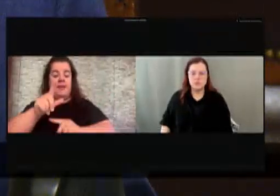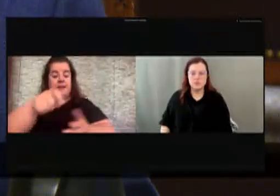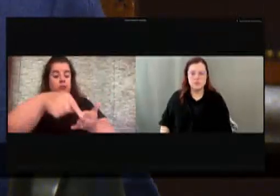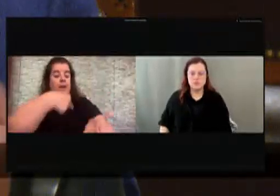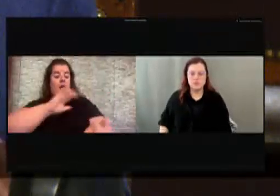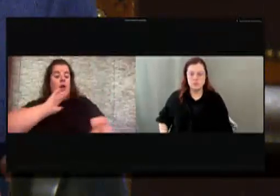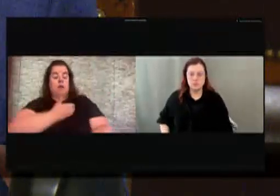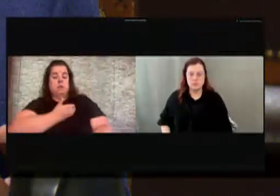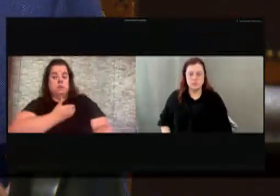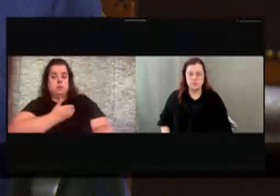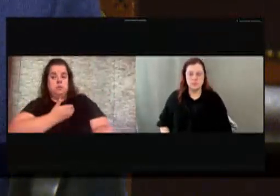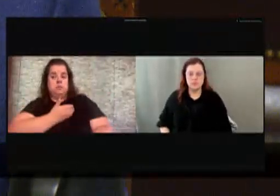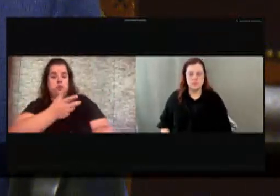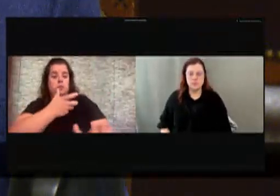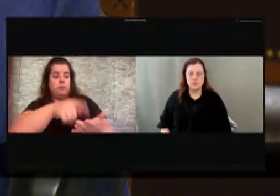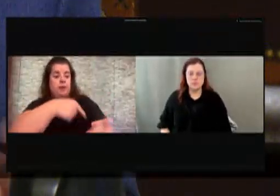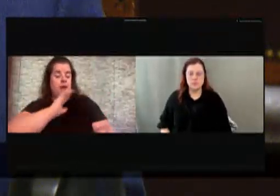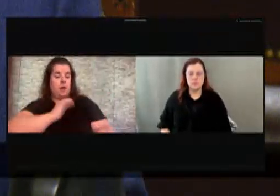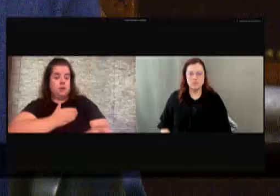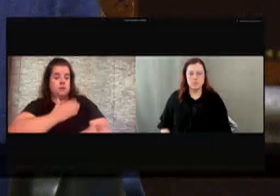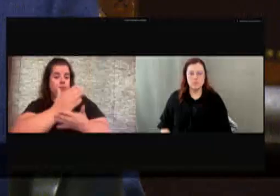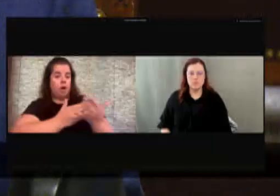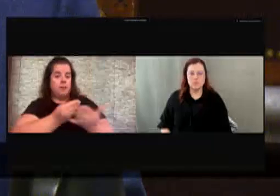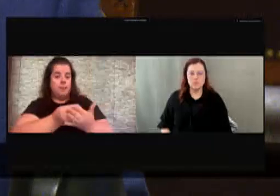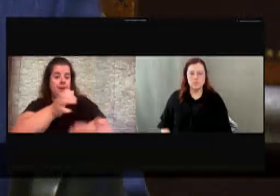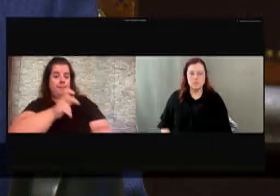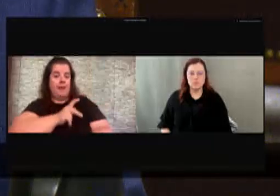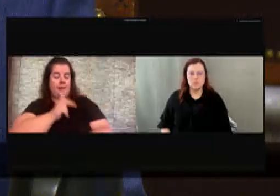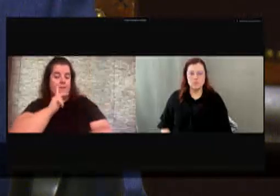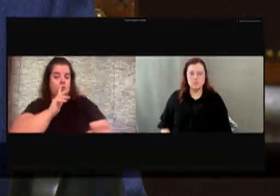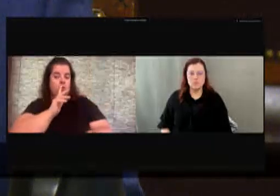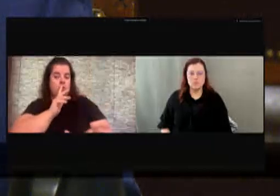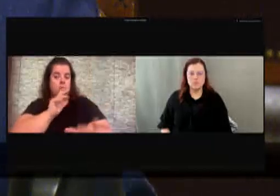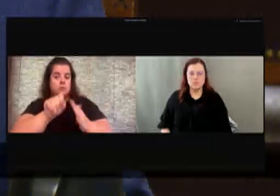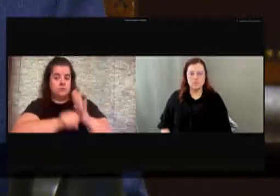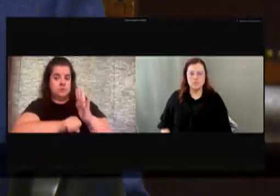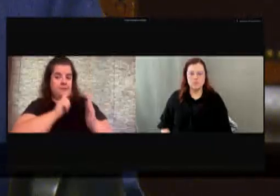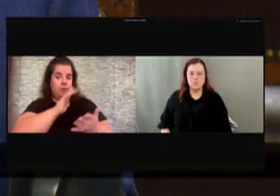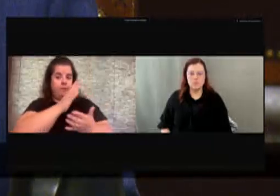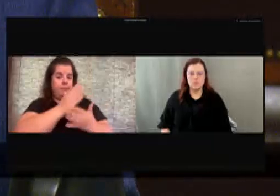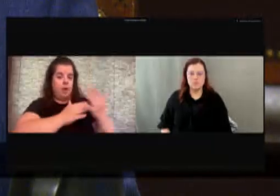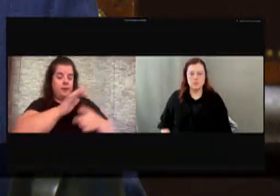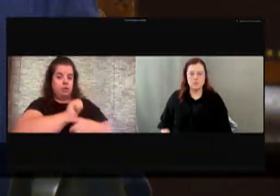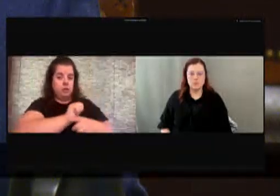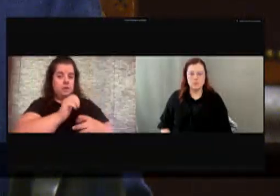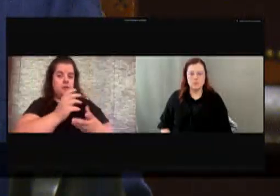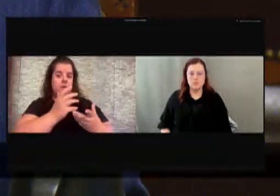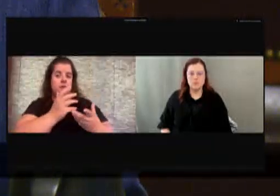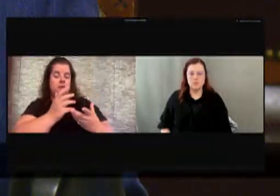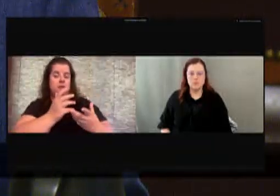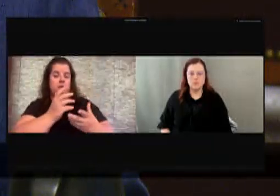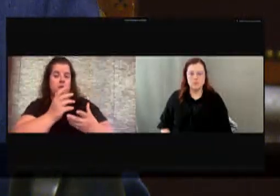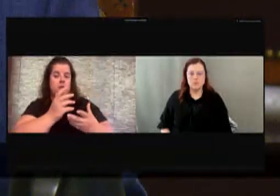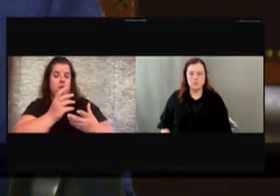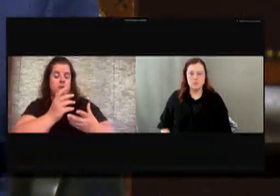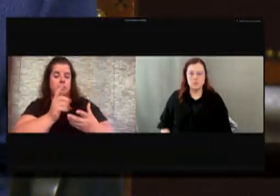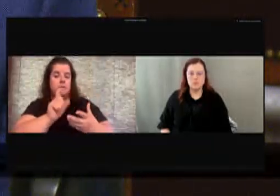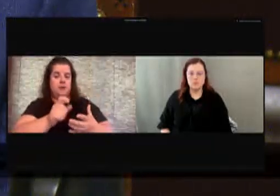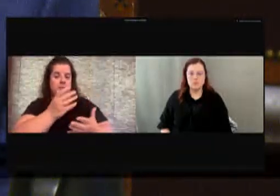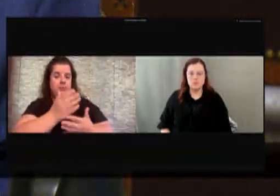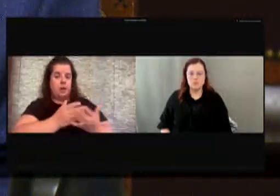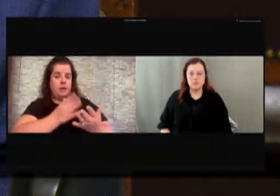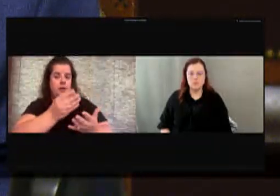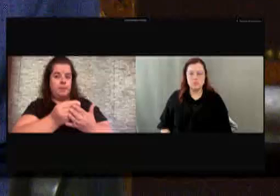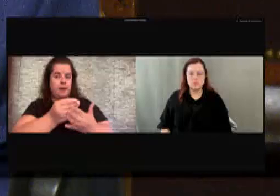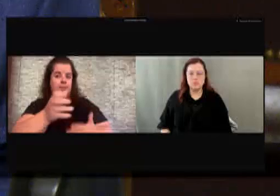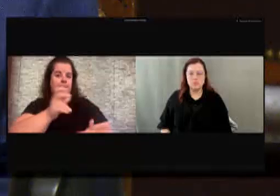get partly refunded from the state for their training, but we don't get refunded for the training